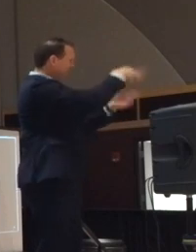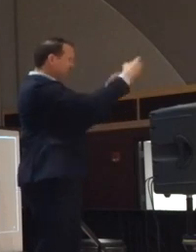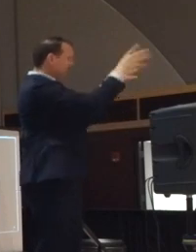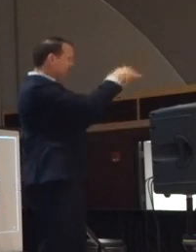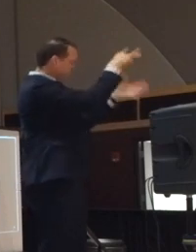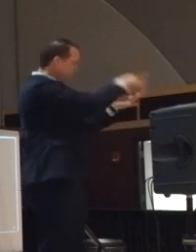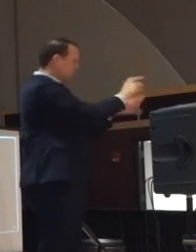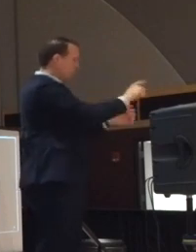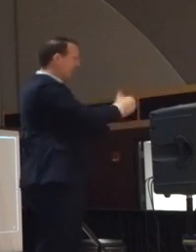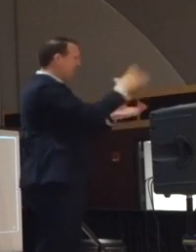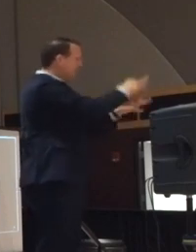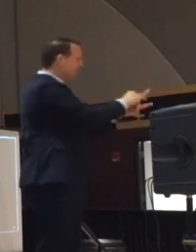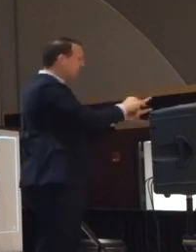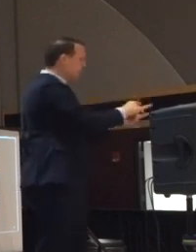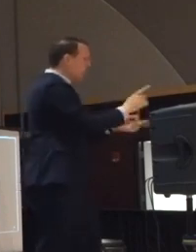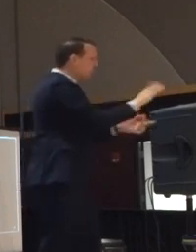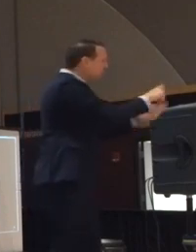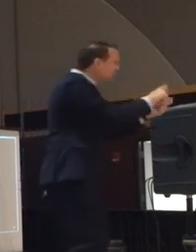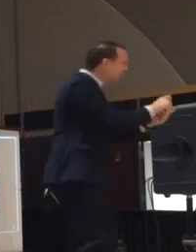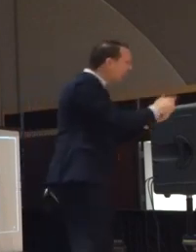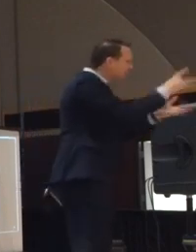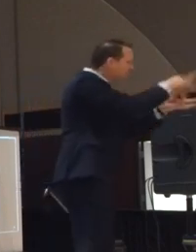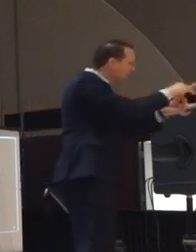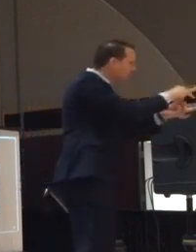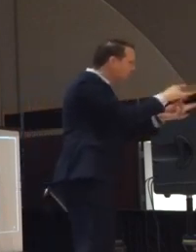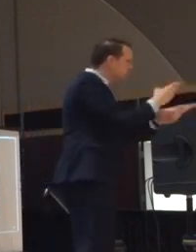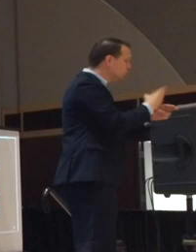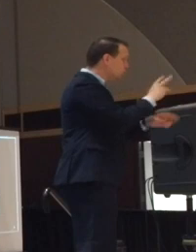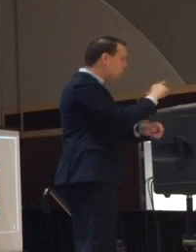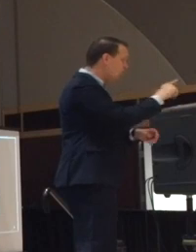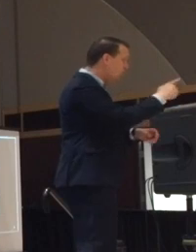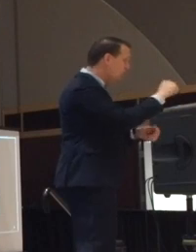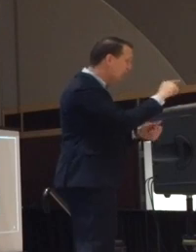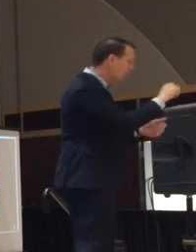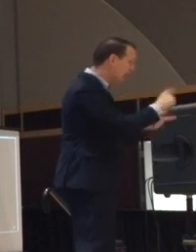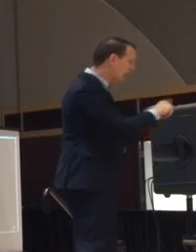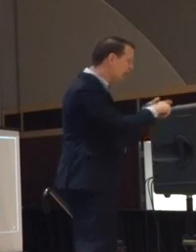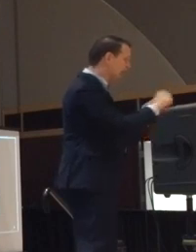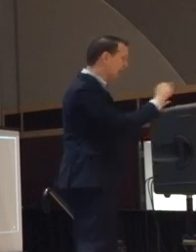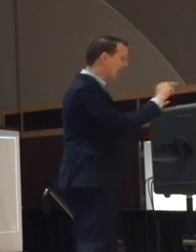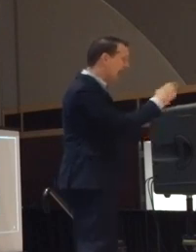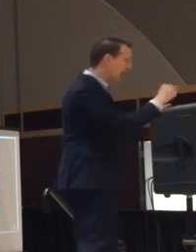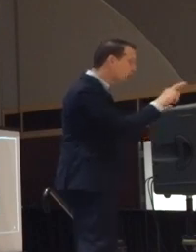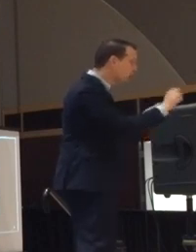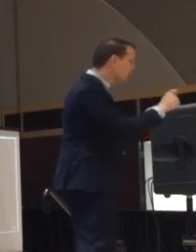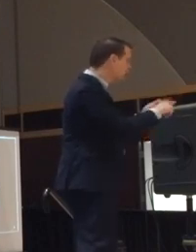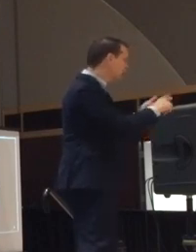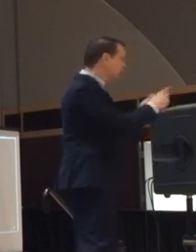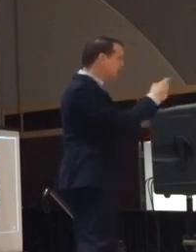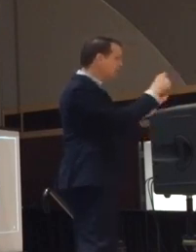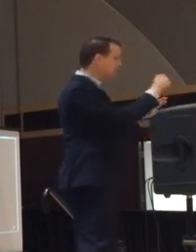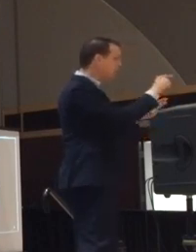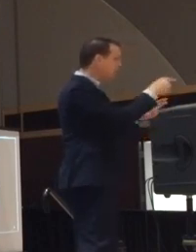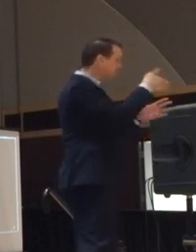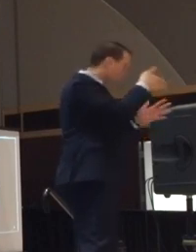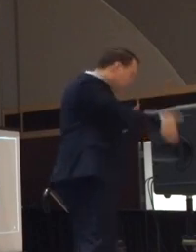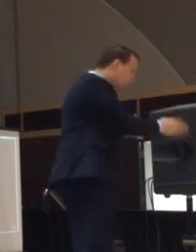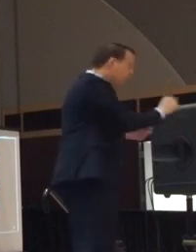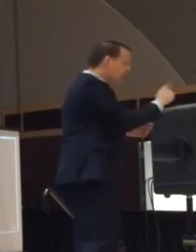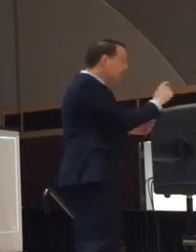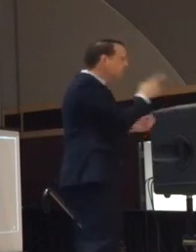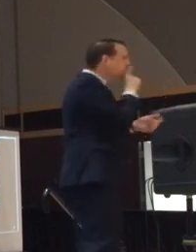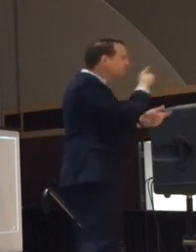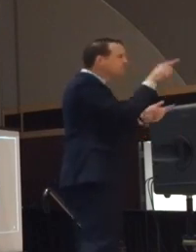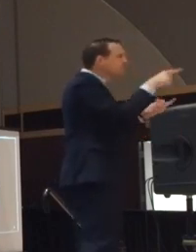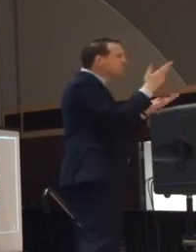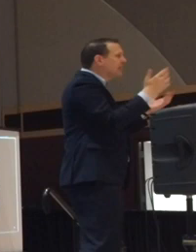stem wall? Where's your detail? Do I use a weld plate? Do I put it on there with anchors? Do I run the post down through the concrete?